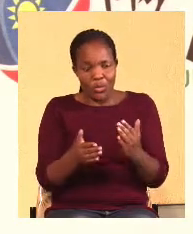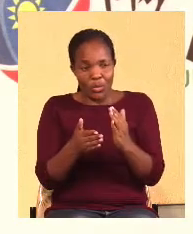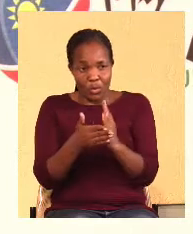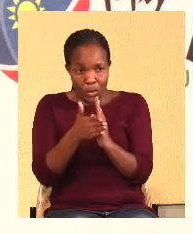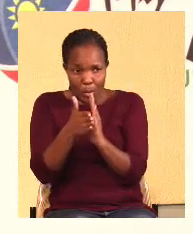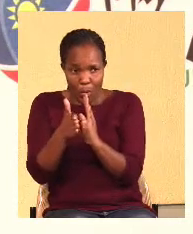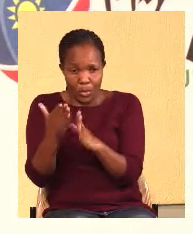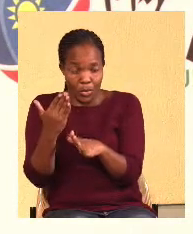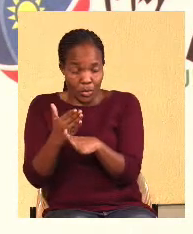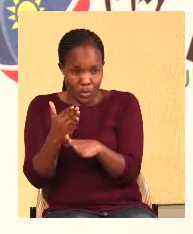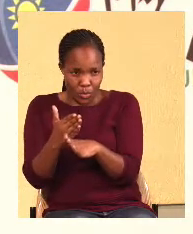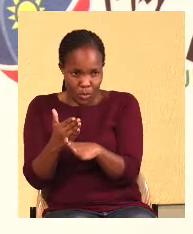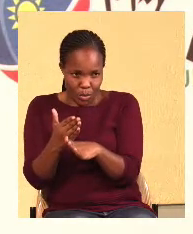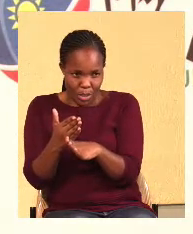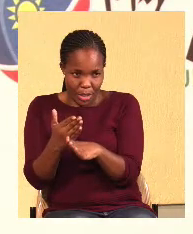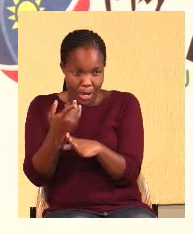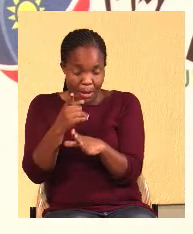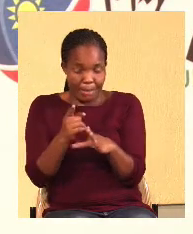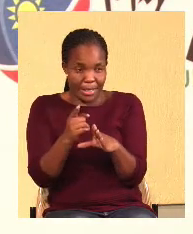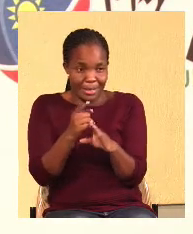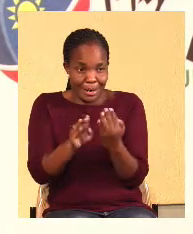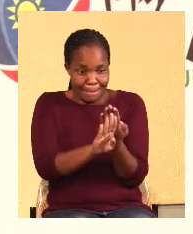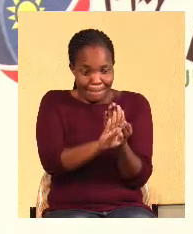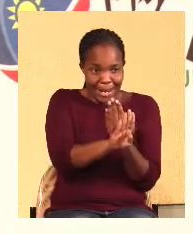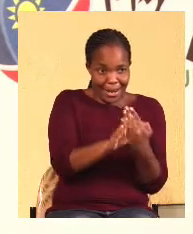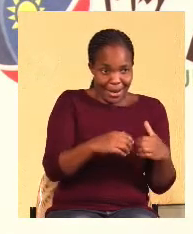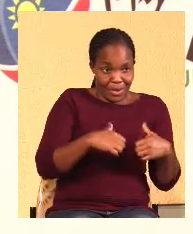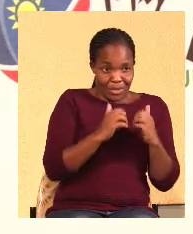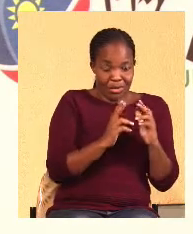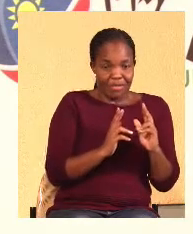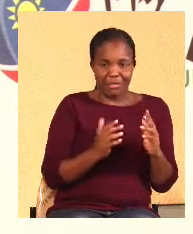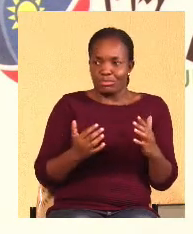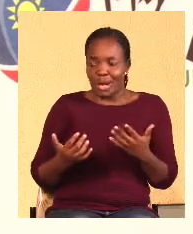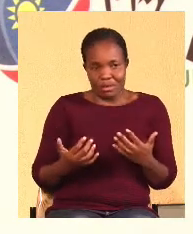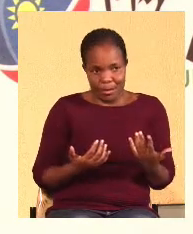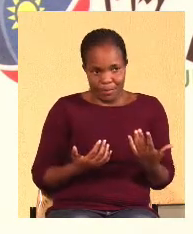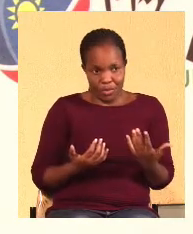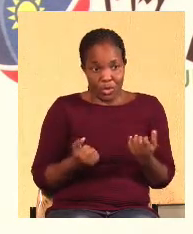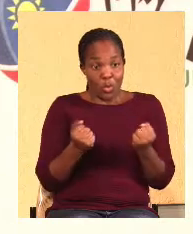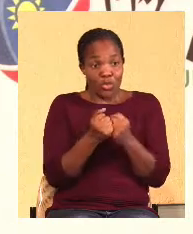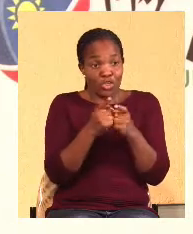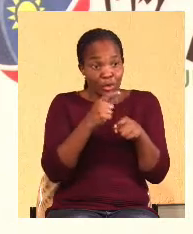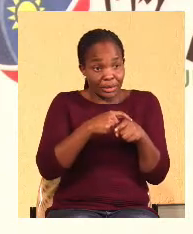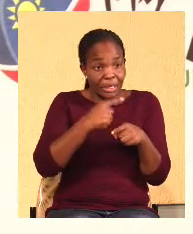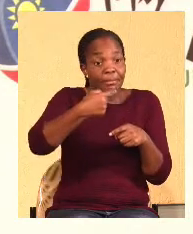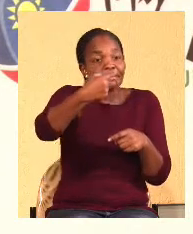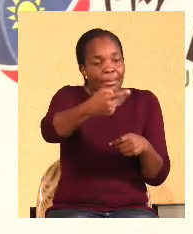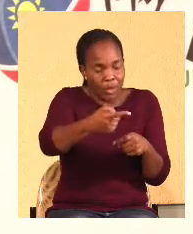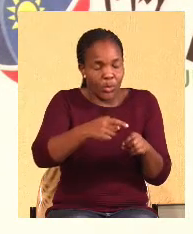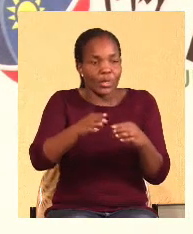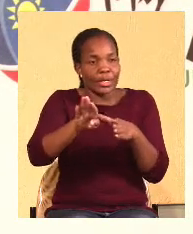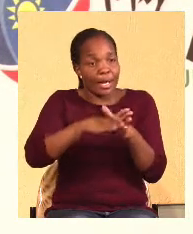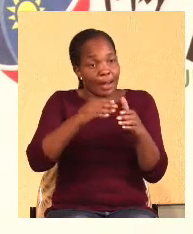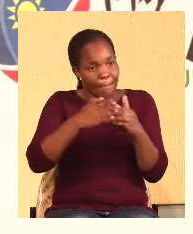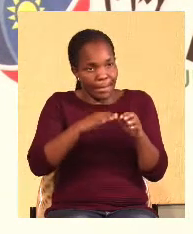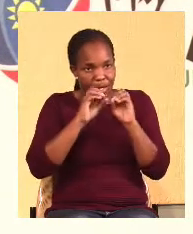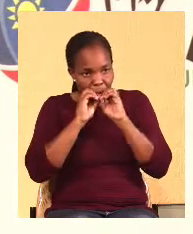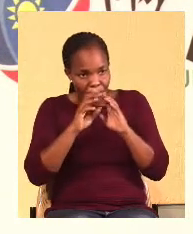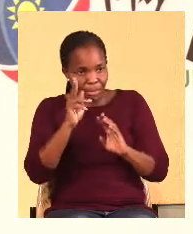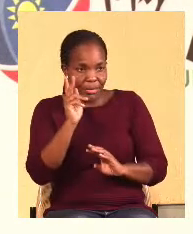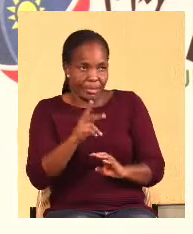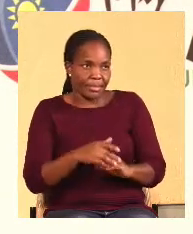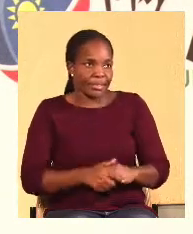the the health of the Namibian people. And we believe that with time we shall be able to, you know, come to a situation where say